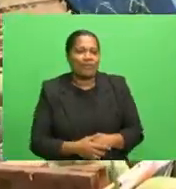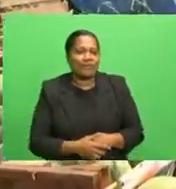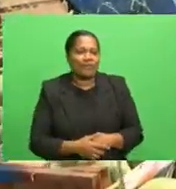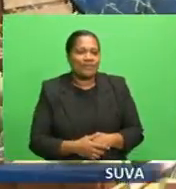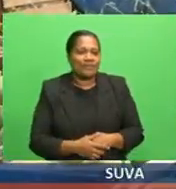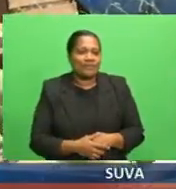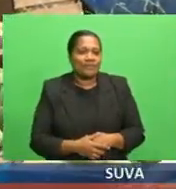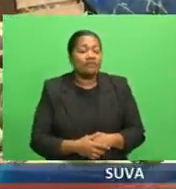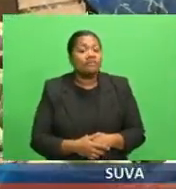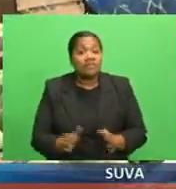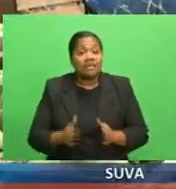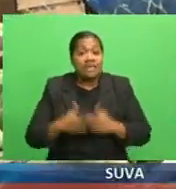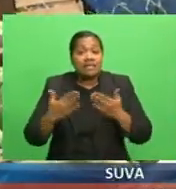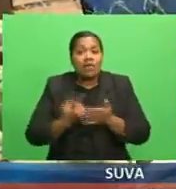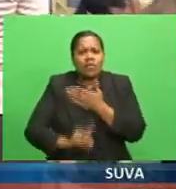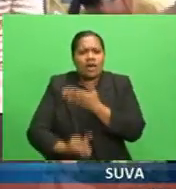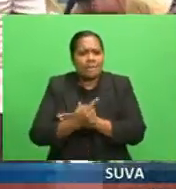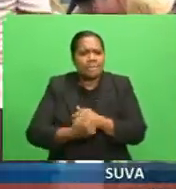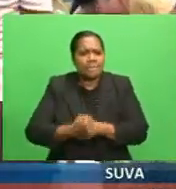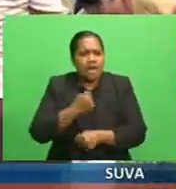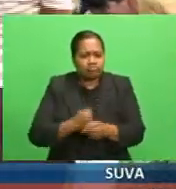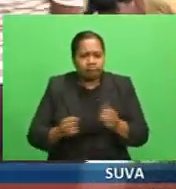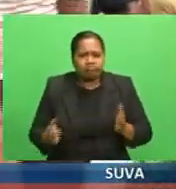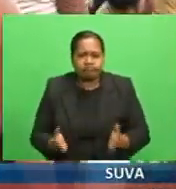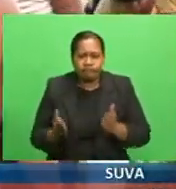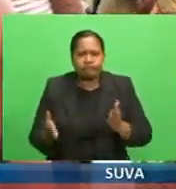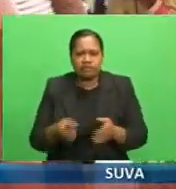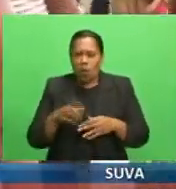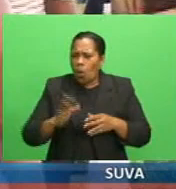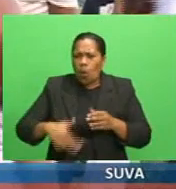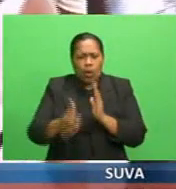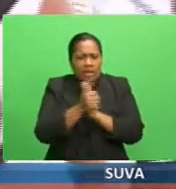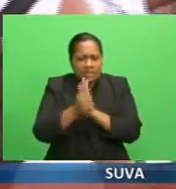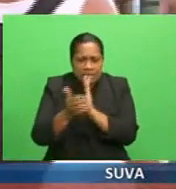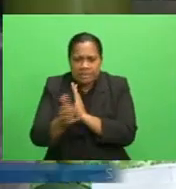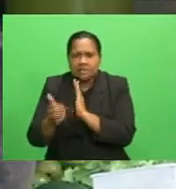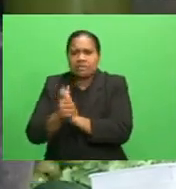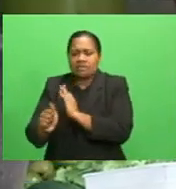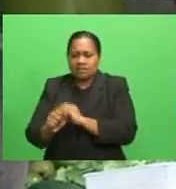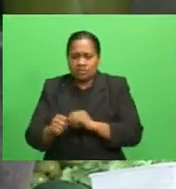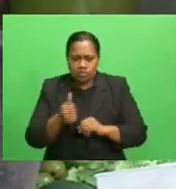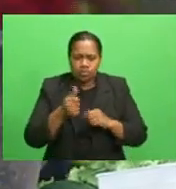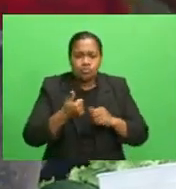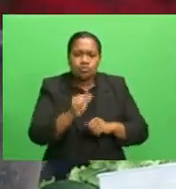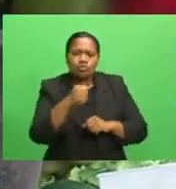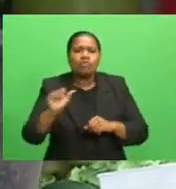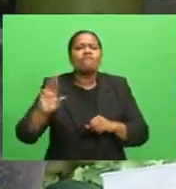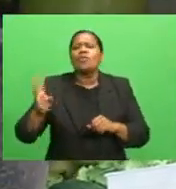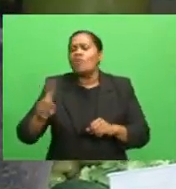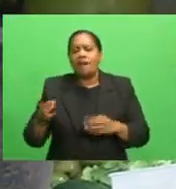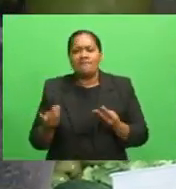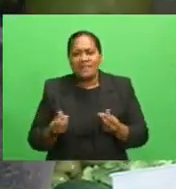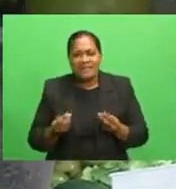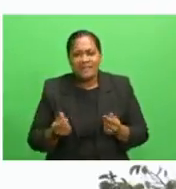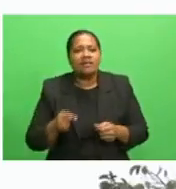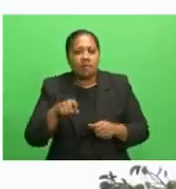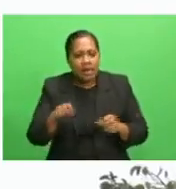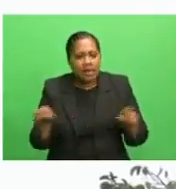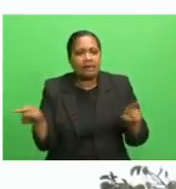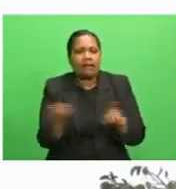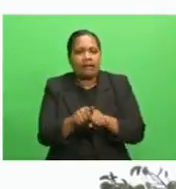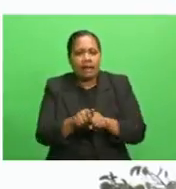Fijians are becoming innovative and capitalizing on their skills to earn money, which is in line with the government's vision to have